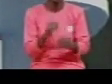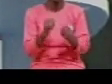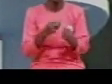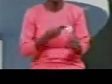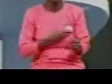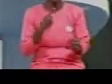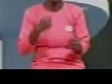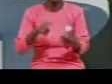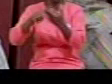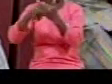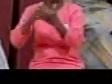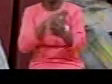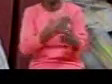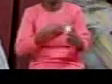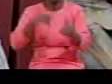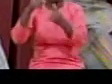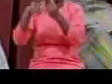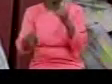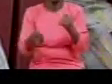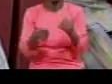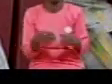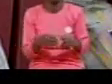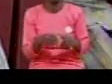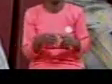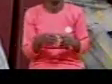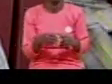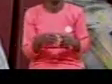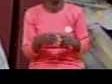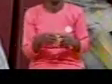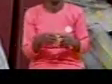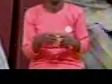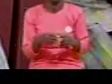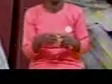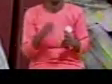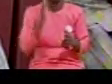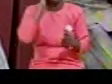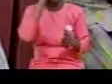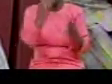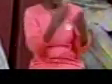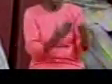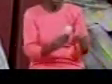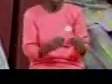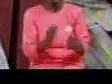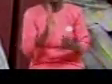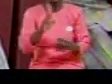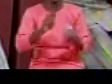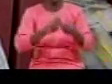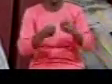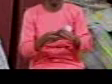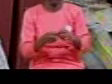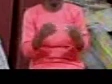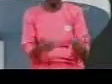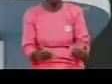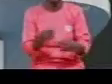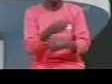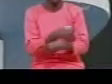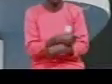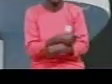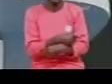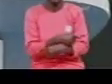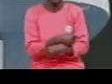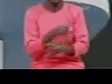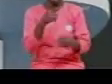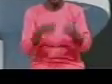settle your case. I said we settle your case. Today, final